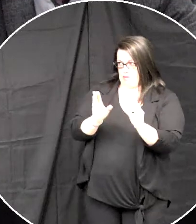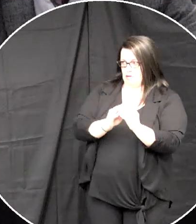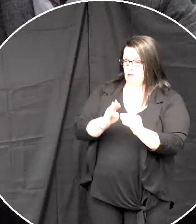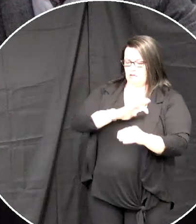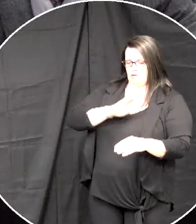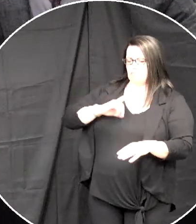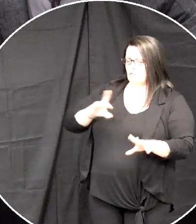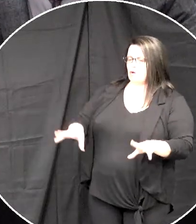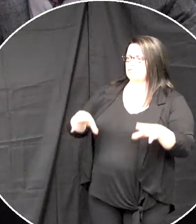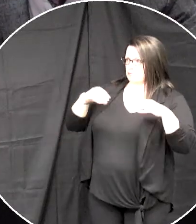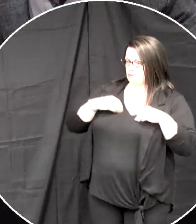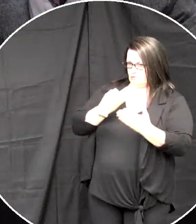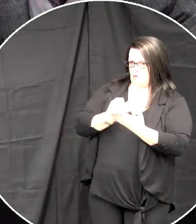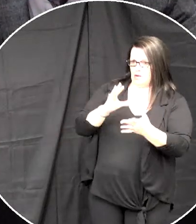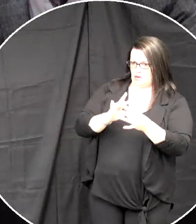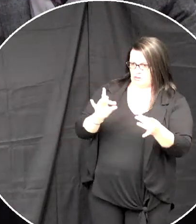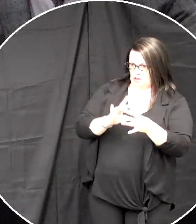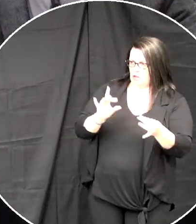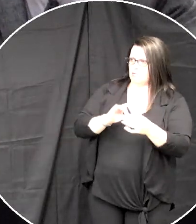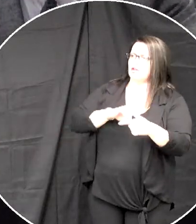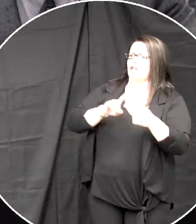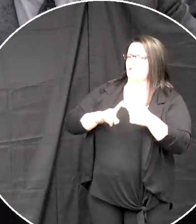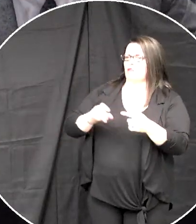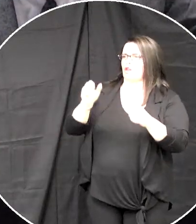the statements and approved for submission.